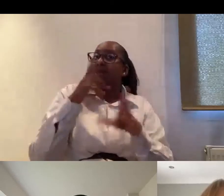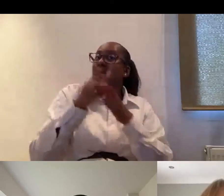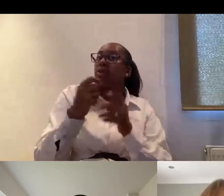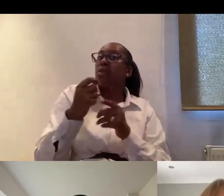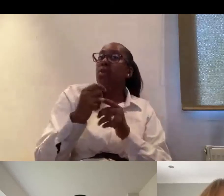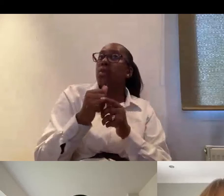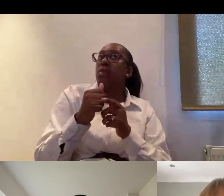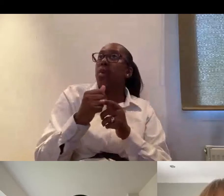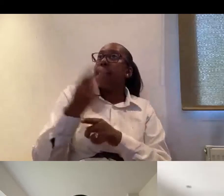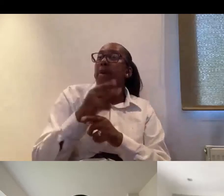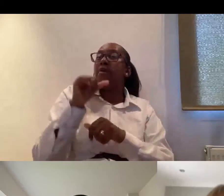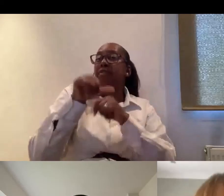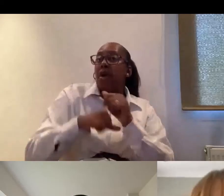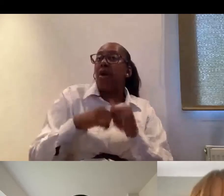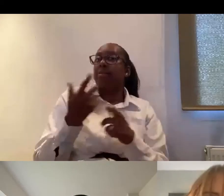even after vaccination.